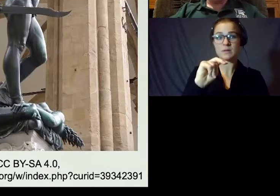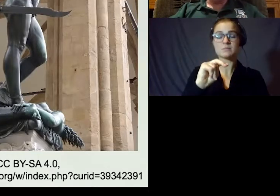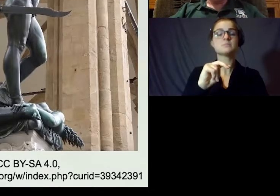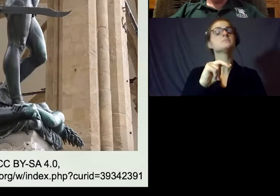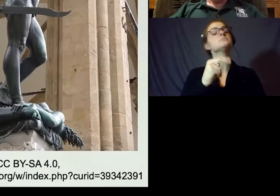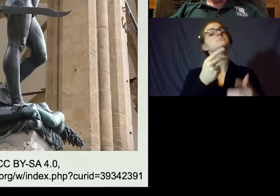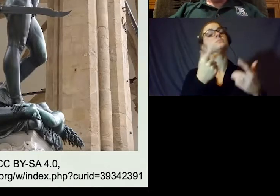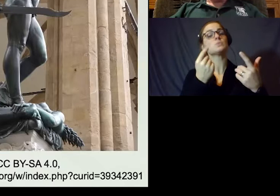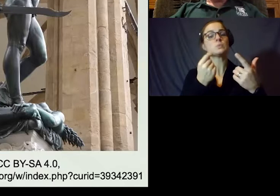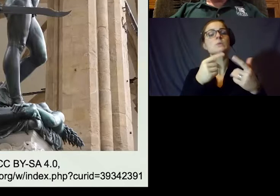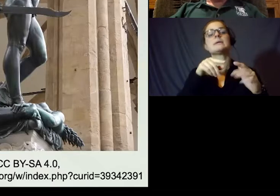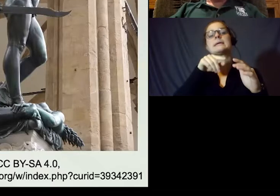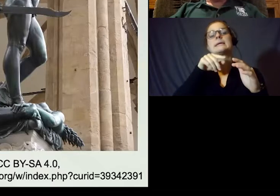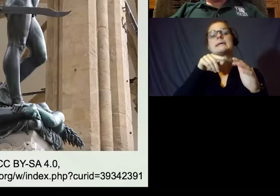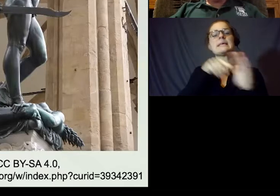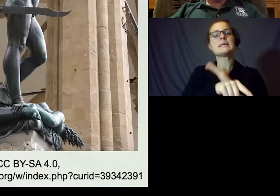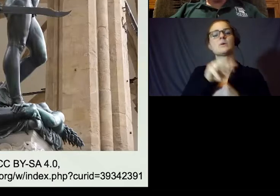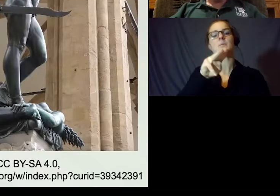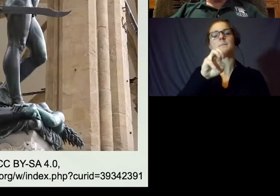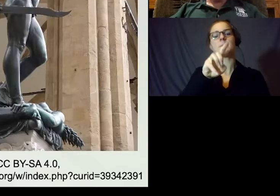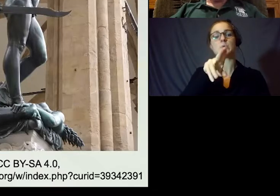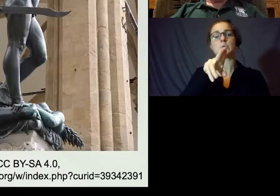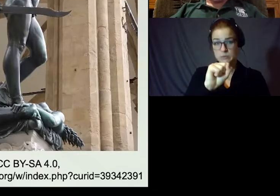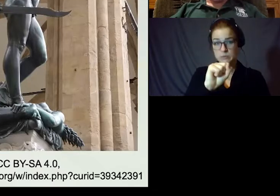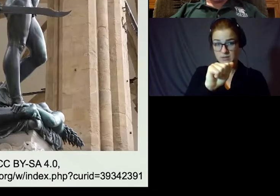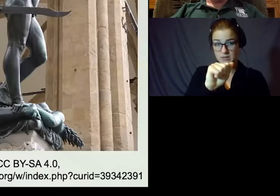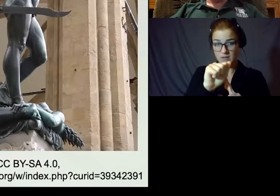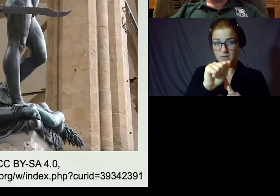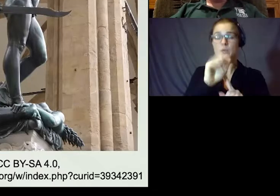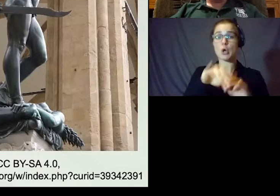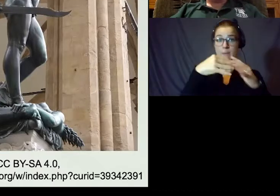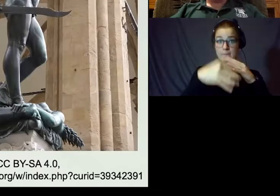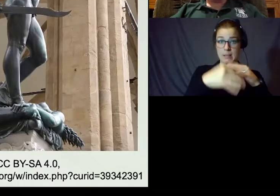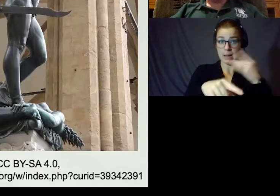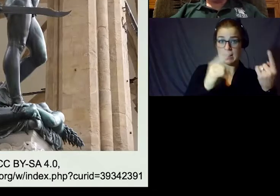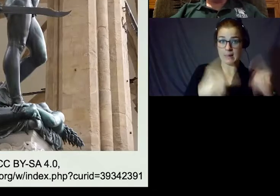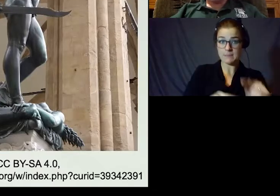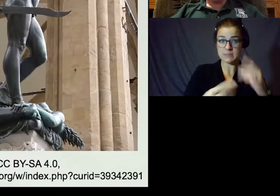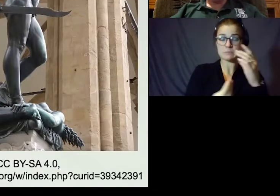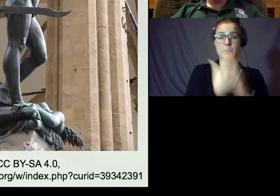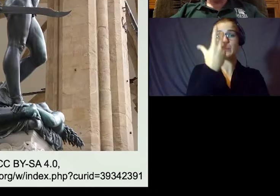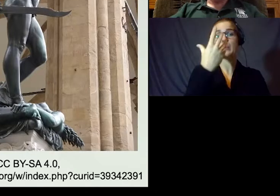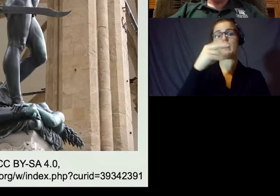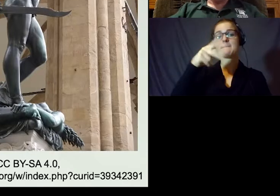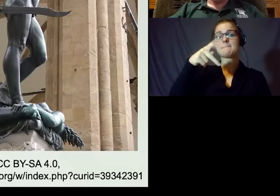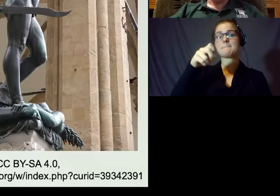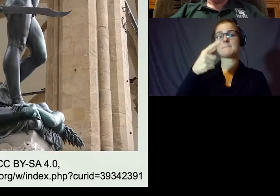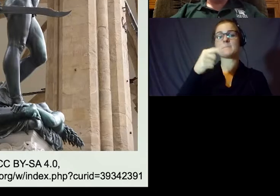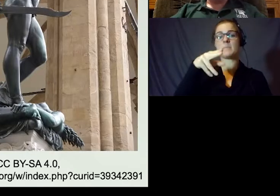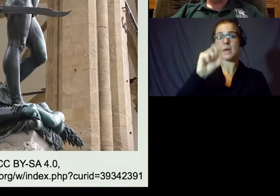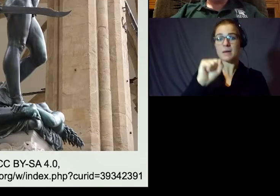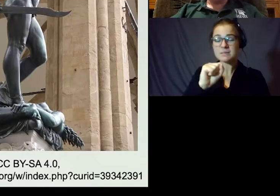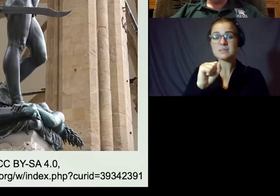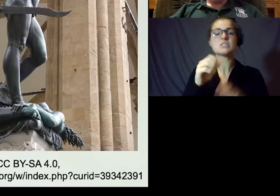in his shield. From her blood springs Pegasus. On his return, he sees Princess Andromeda, daughter of